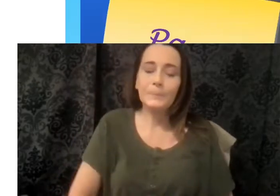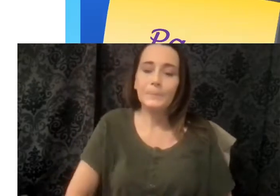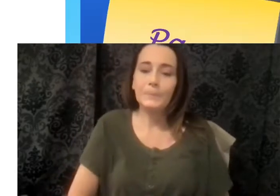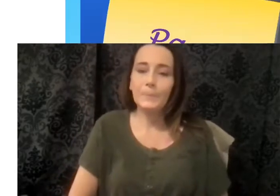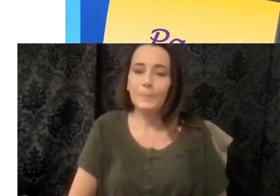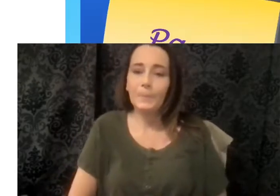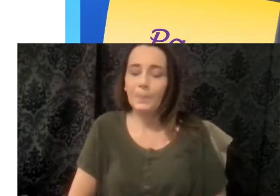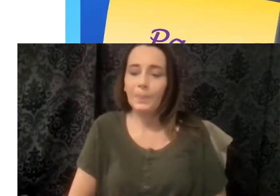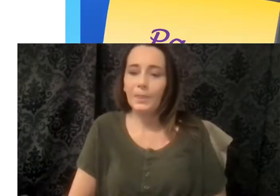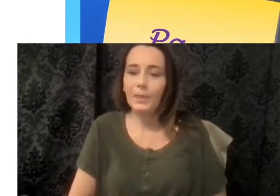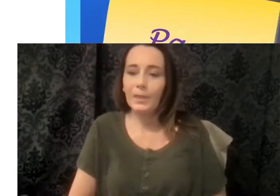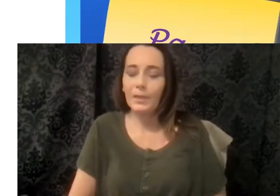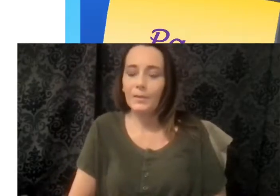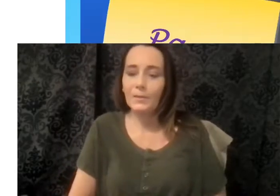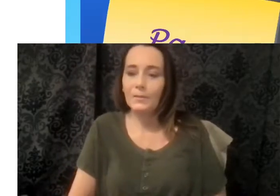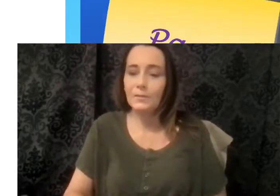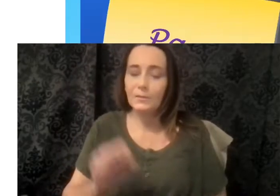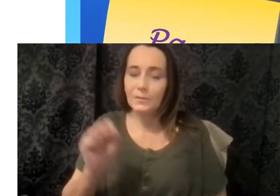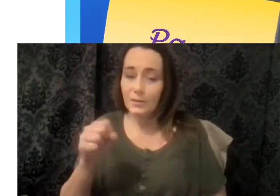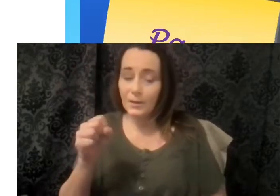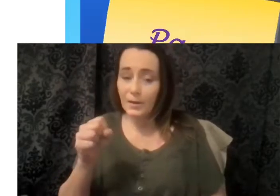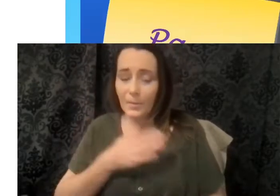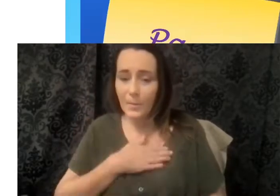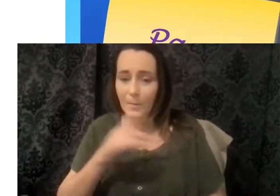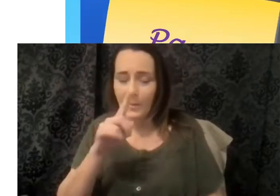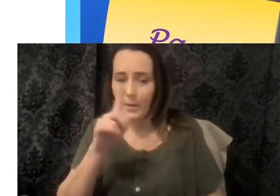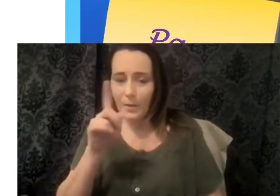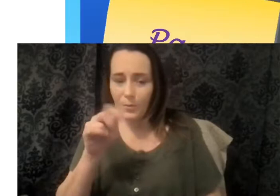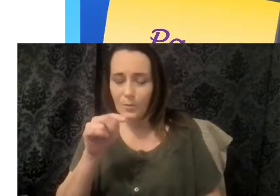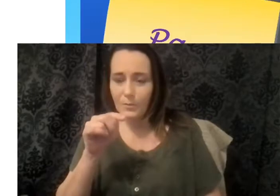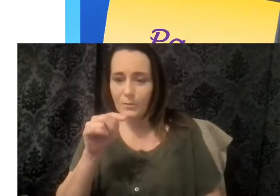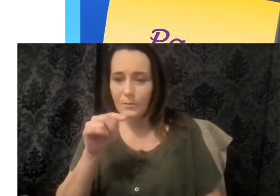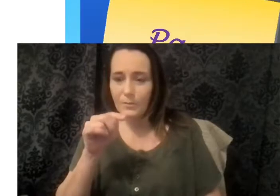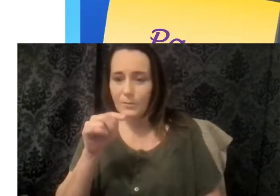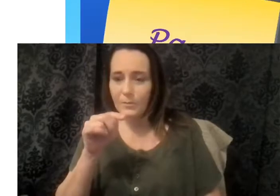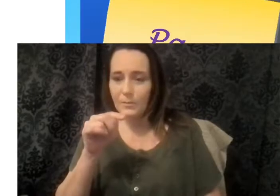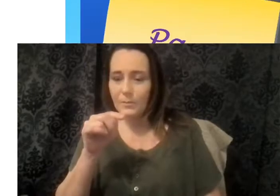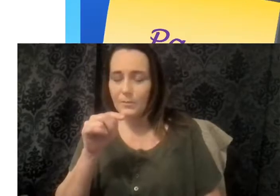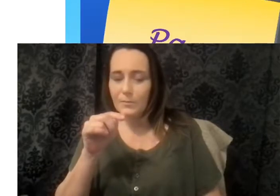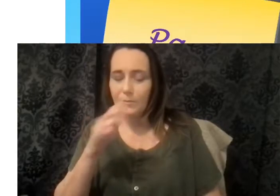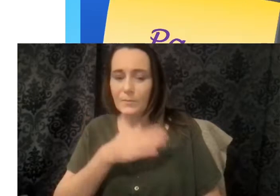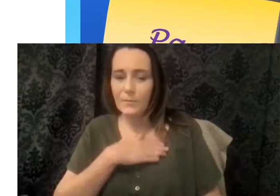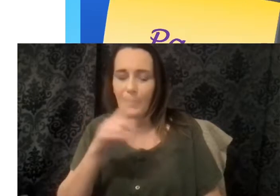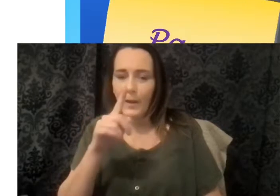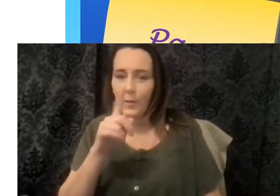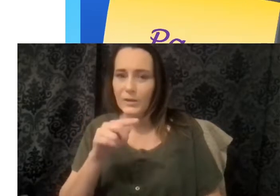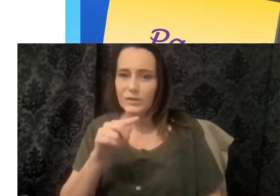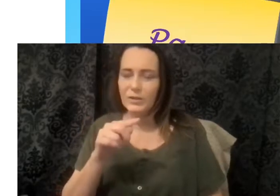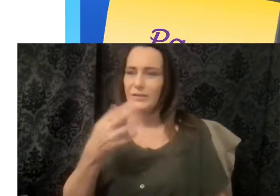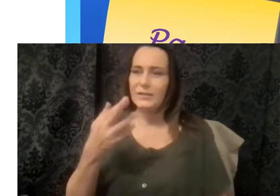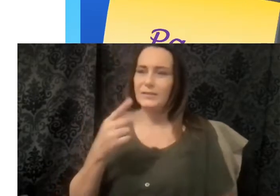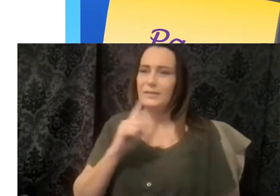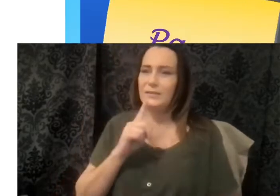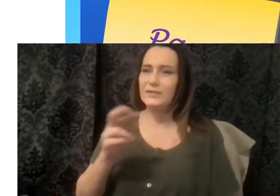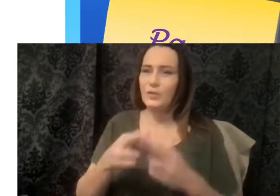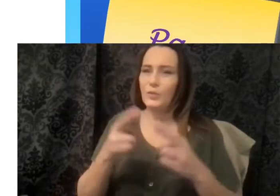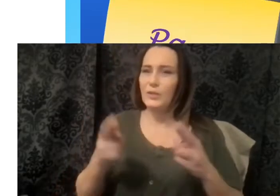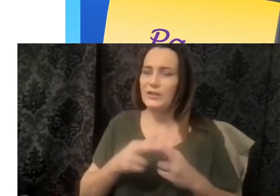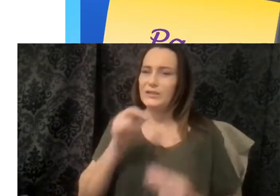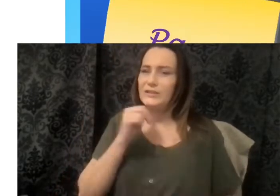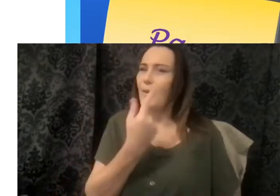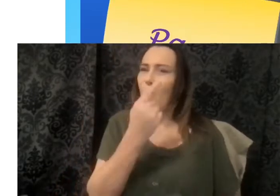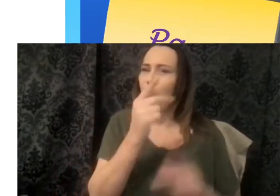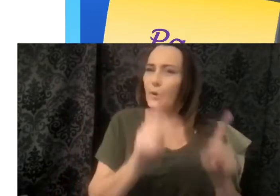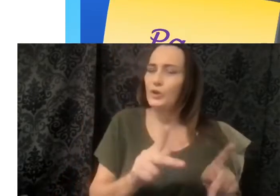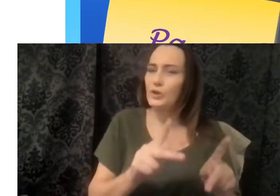Is there a question? Yeah, my question is, why are they trying to? Thank you. And that a region is not one person. How can they consider a